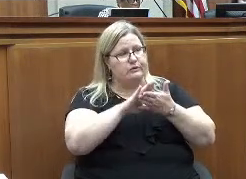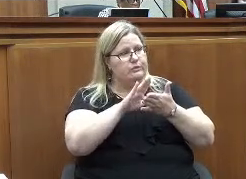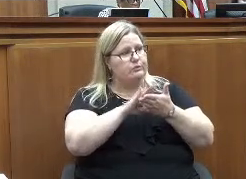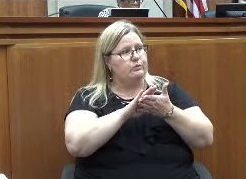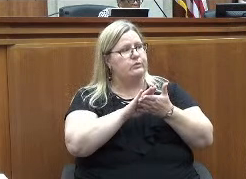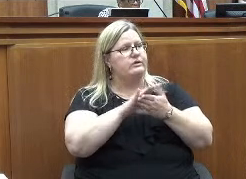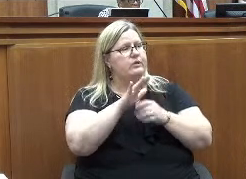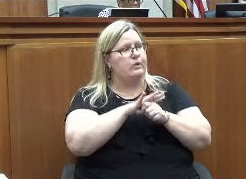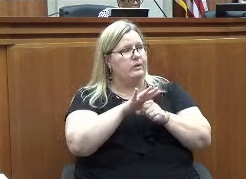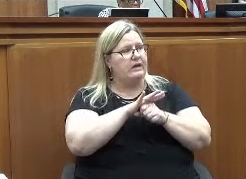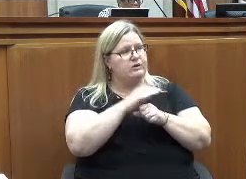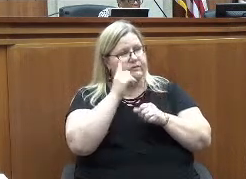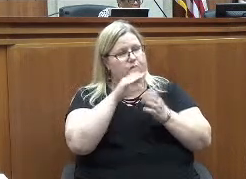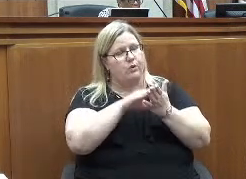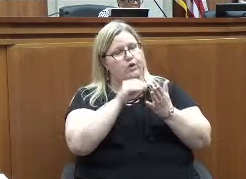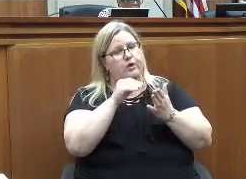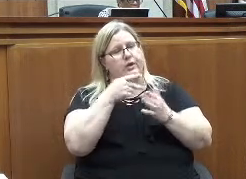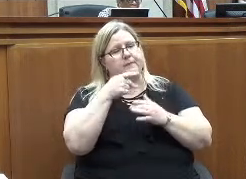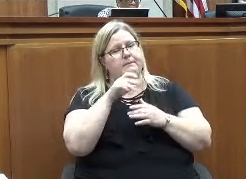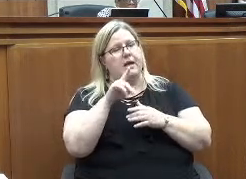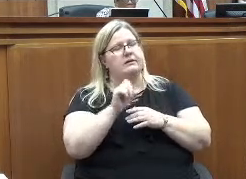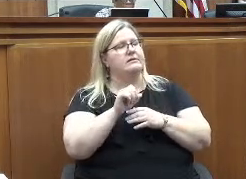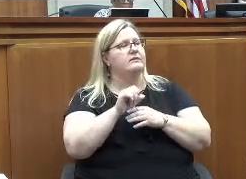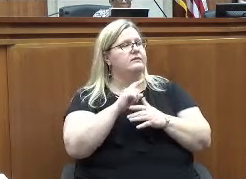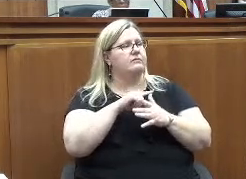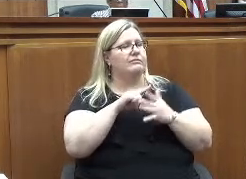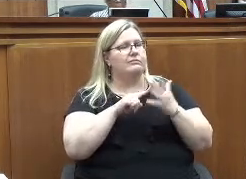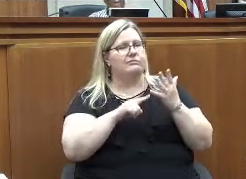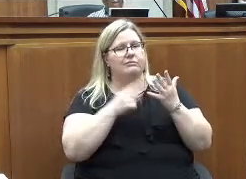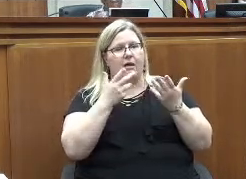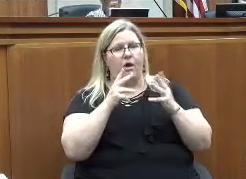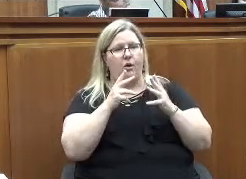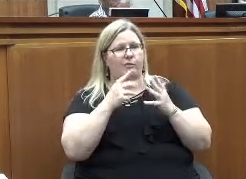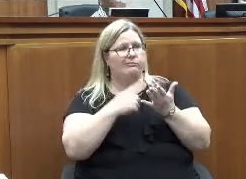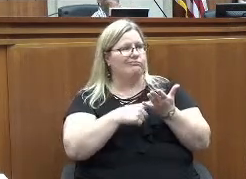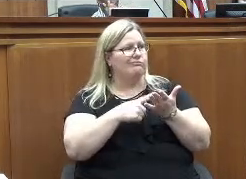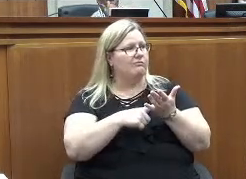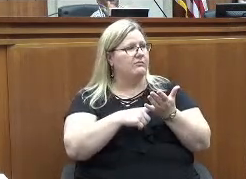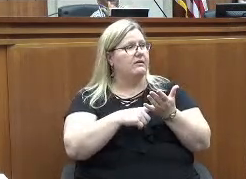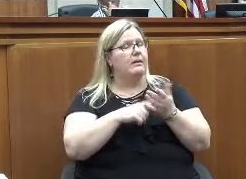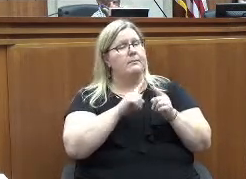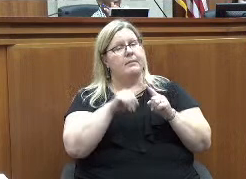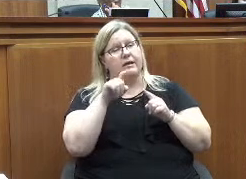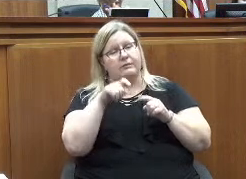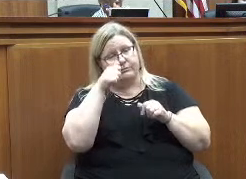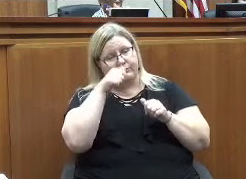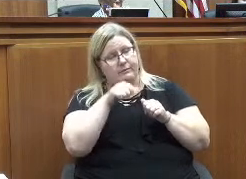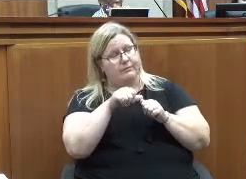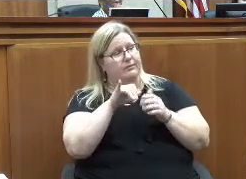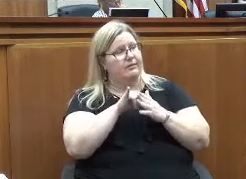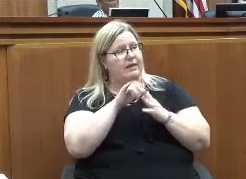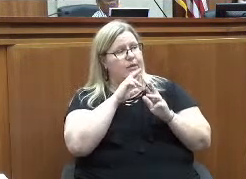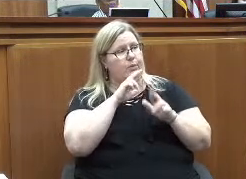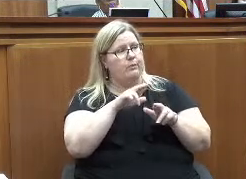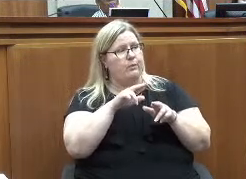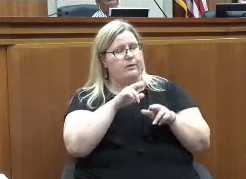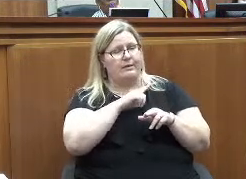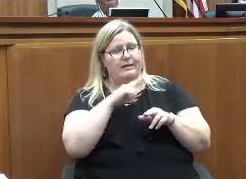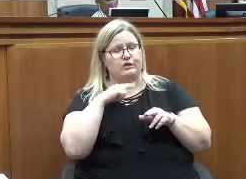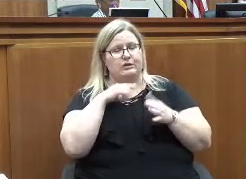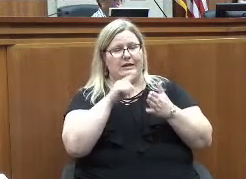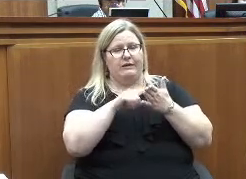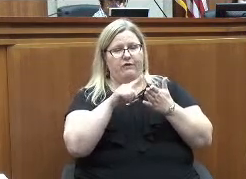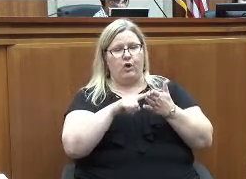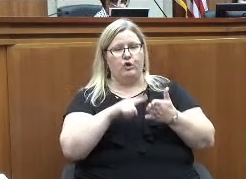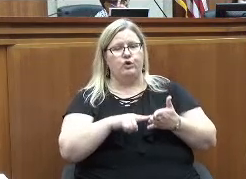the location of the learning pods. So many of these things have already been addressed. Keep in mind that the report of the legislative auditor